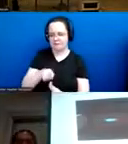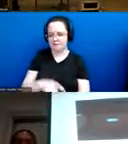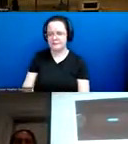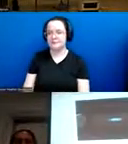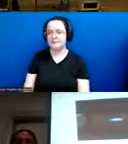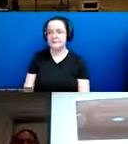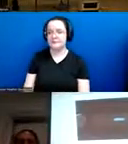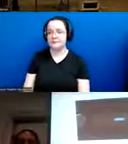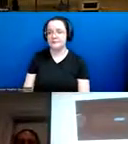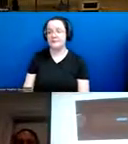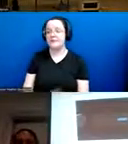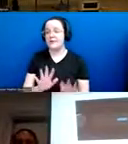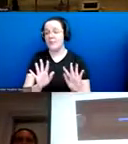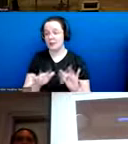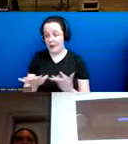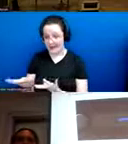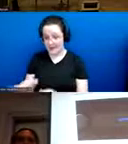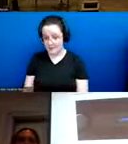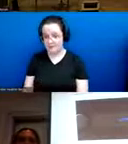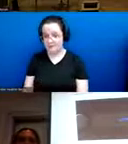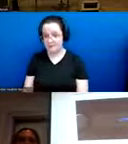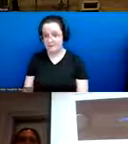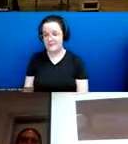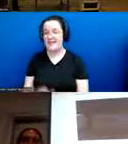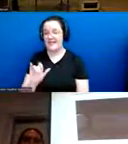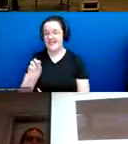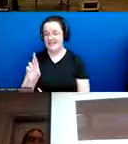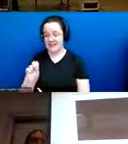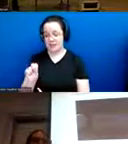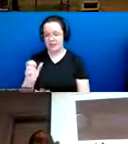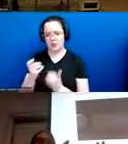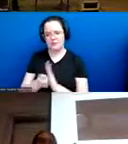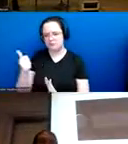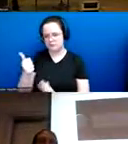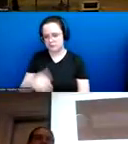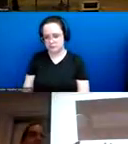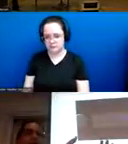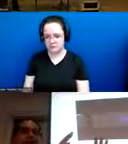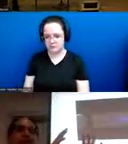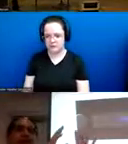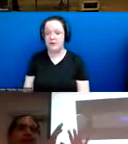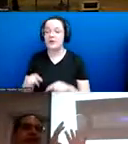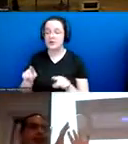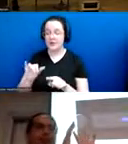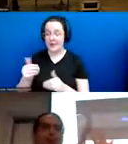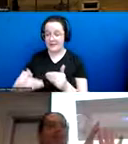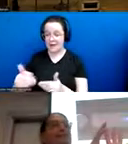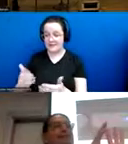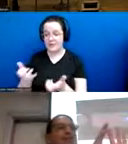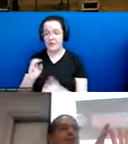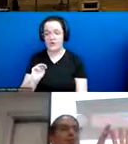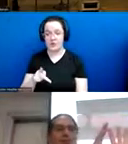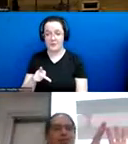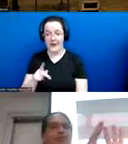they are propagating in the medium, you want to get rid of these lasers, and in this process, you want to map the